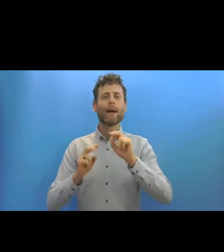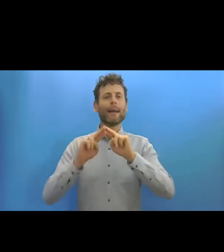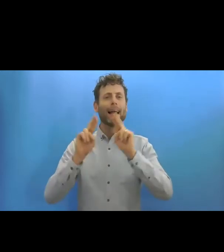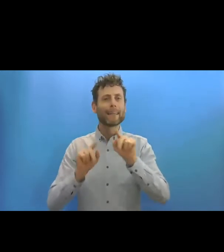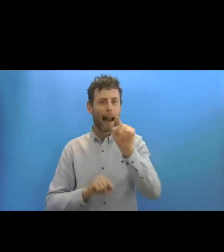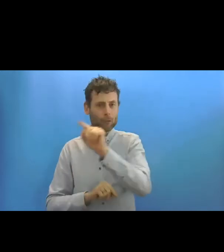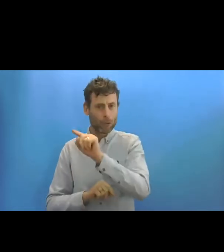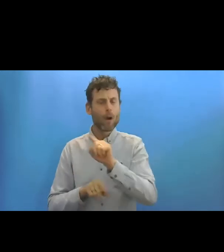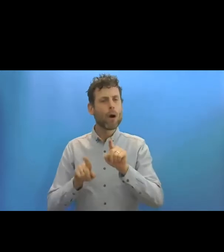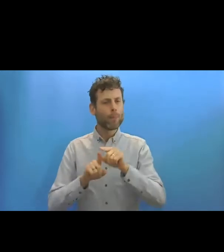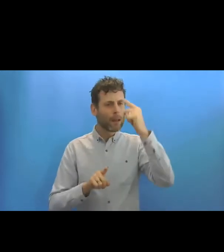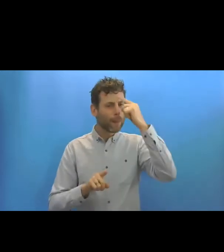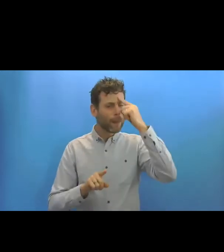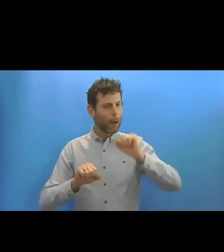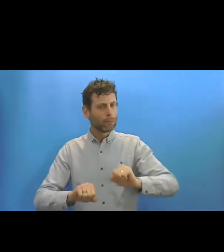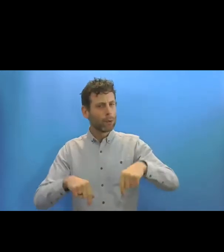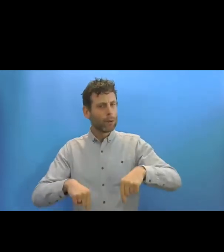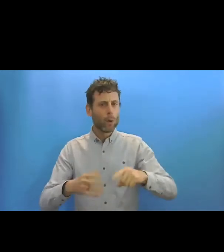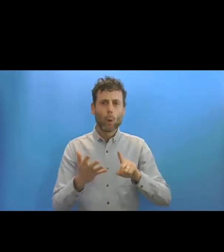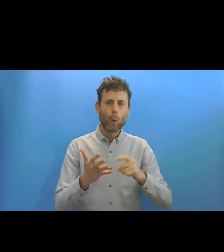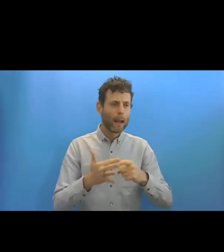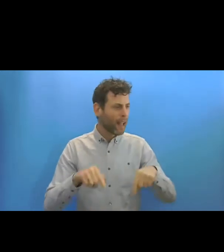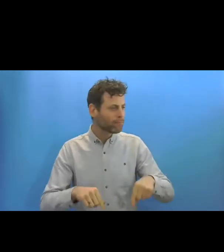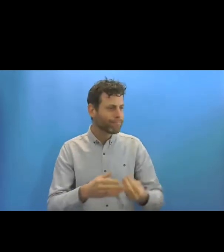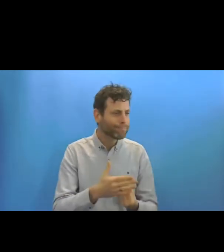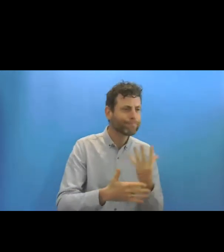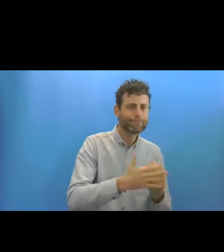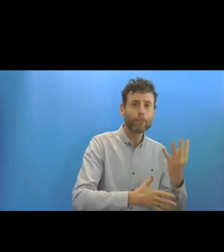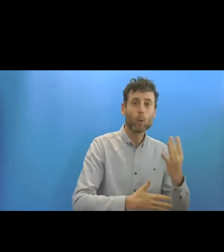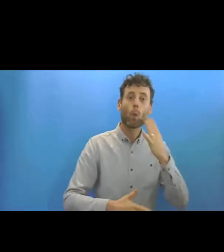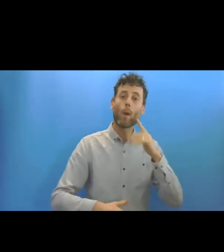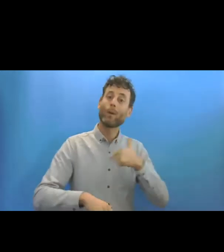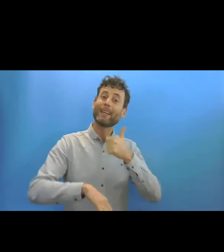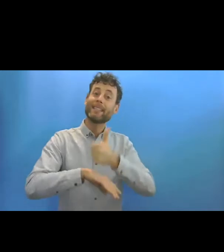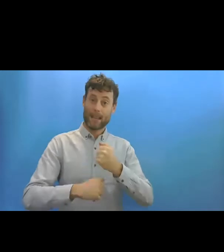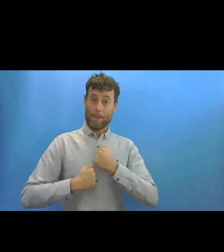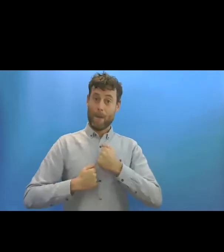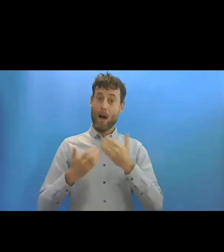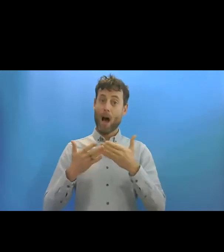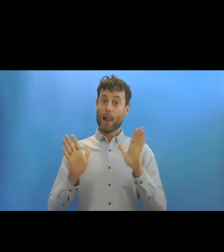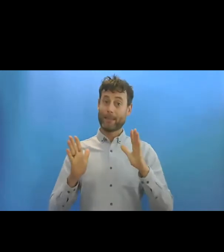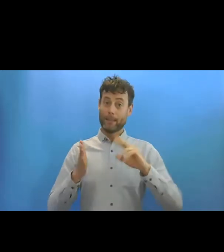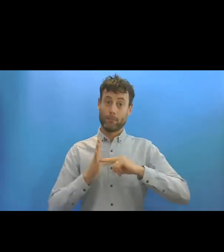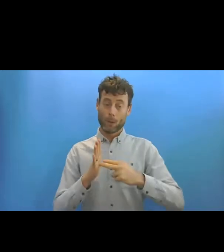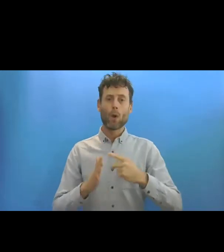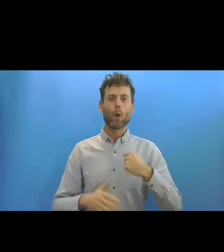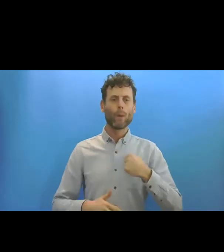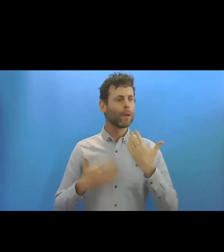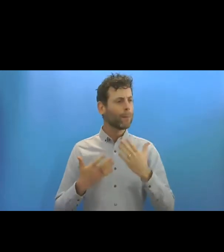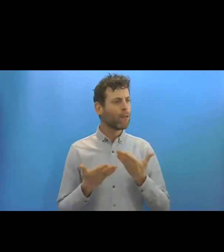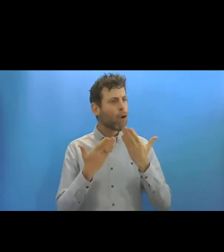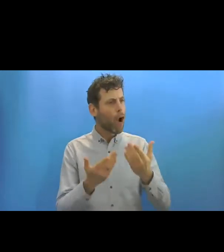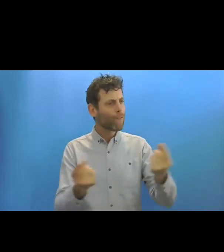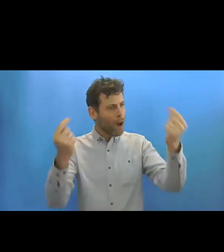home. So ever since we started running Unlimited as a programme, we've had trainee opportunities. So